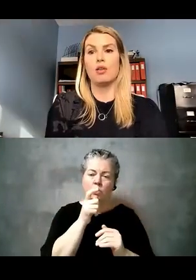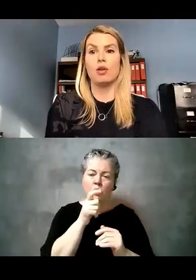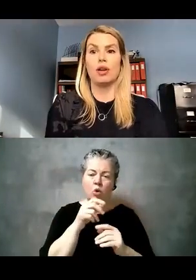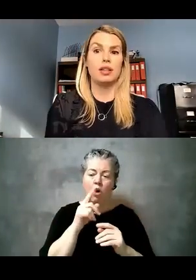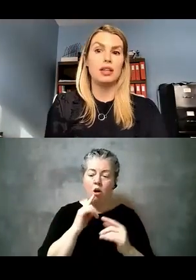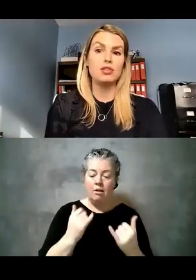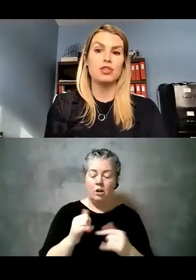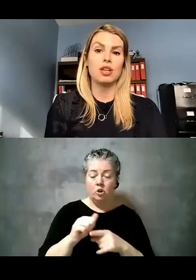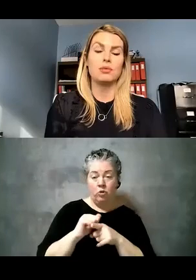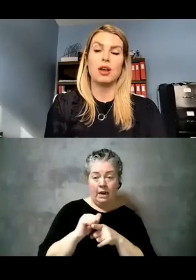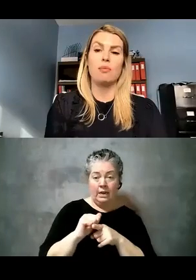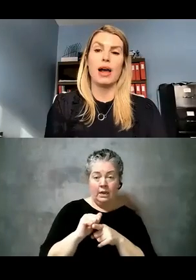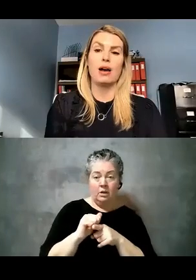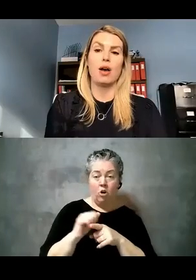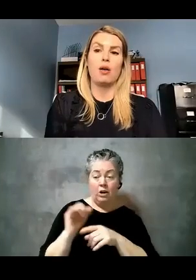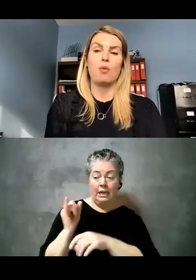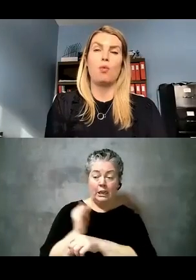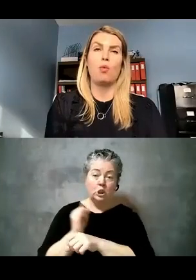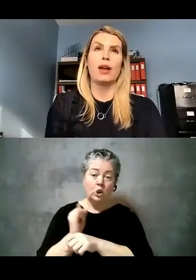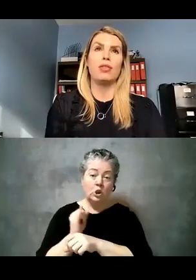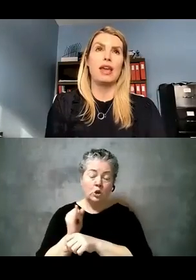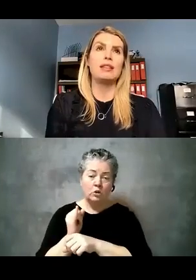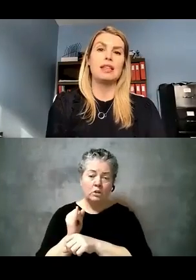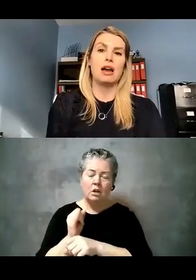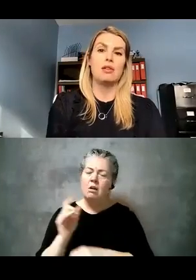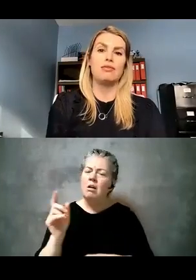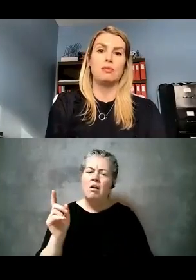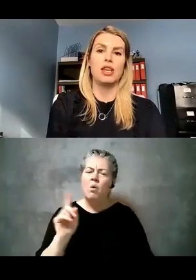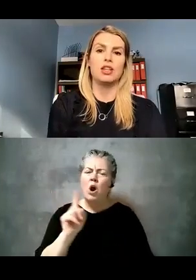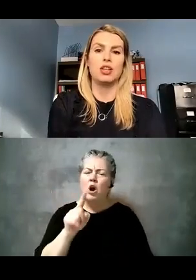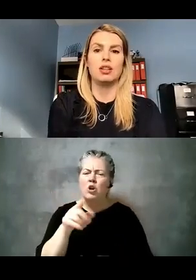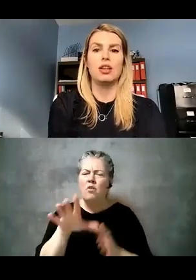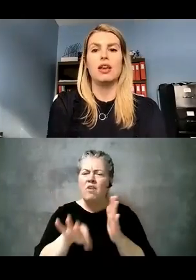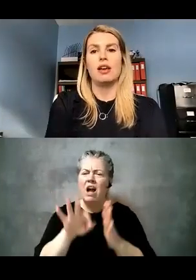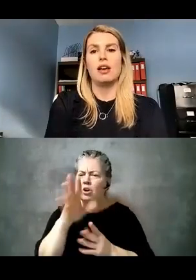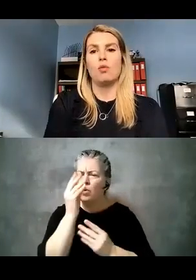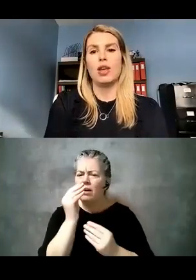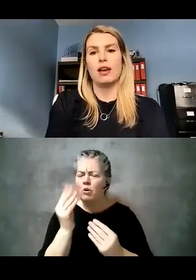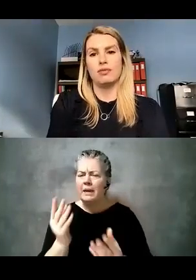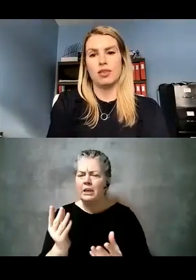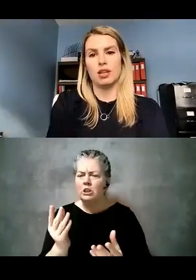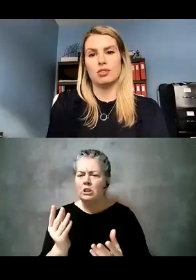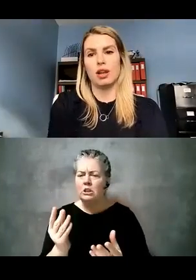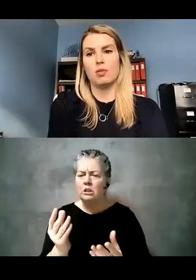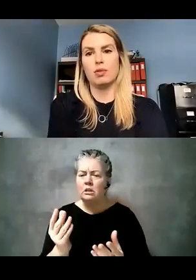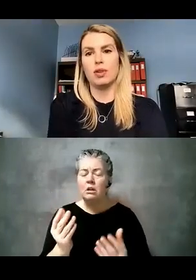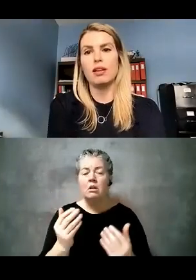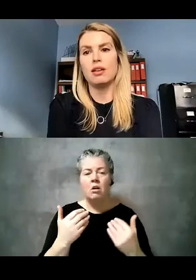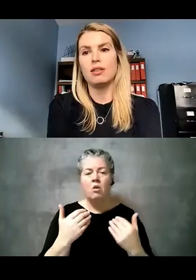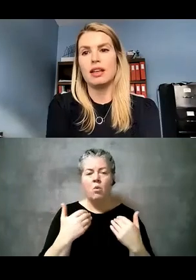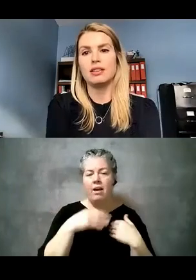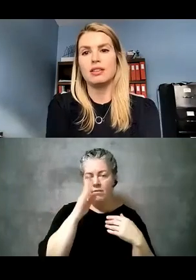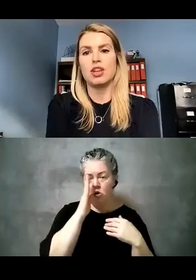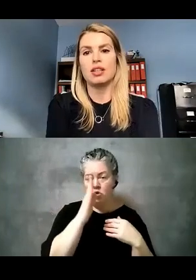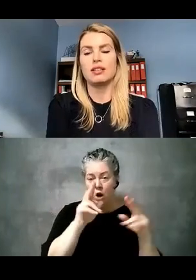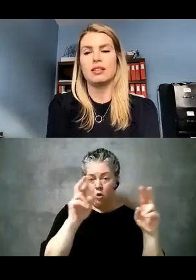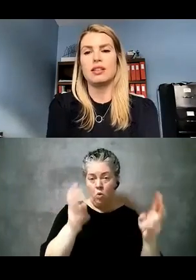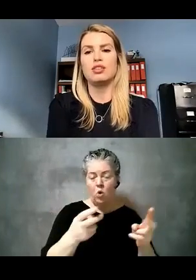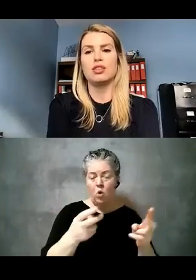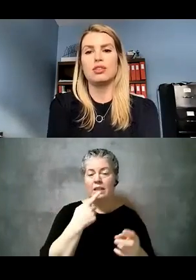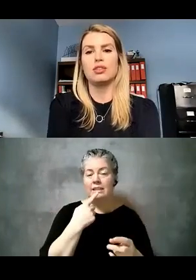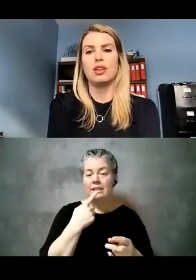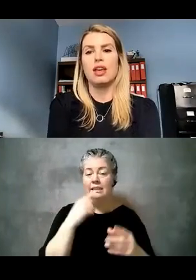training or in internships about where they seek out information, we have a direct quote here that